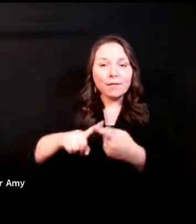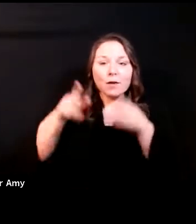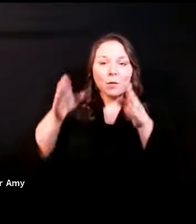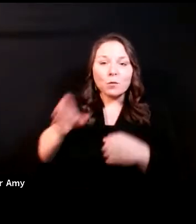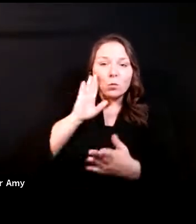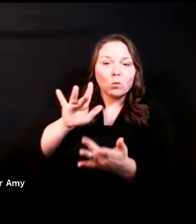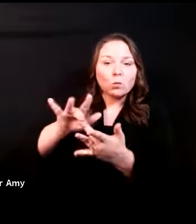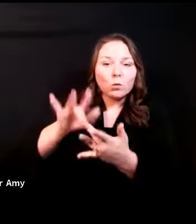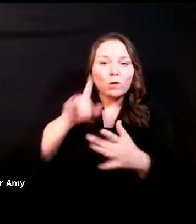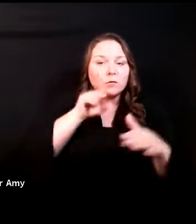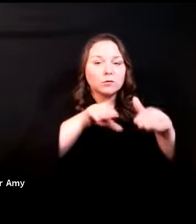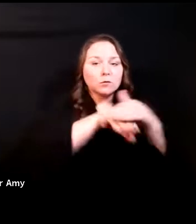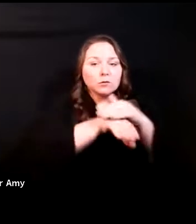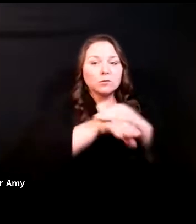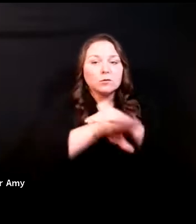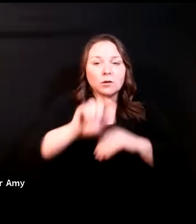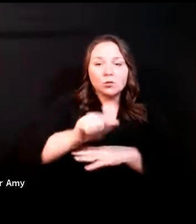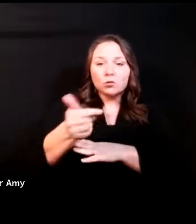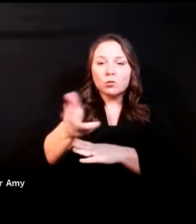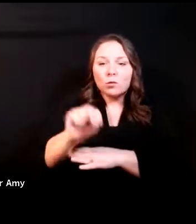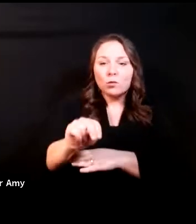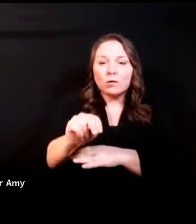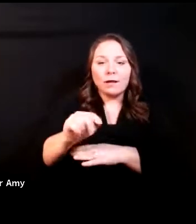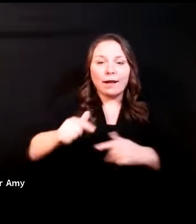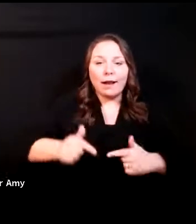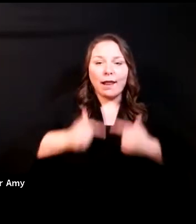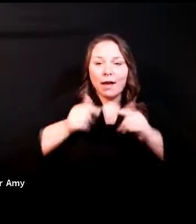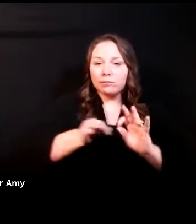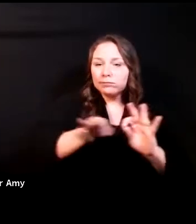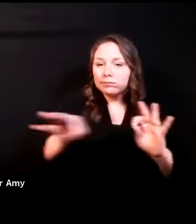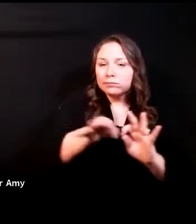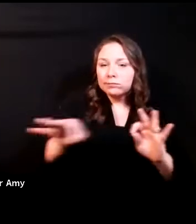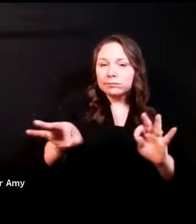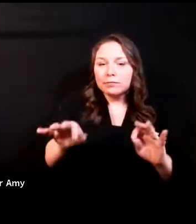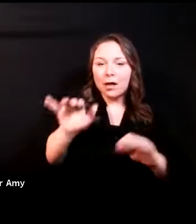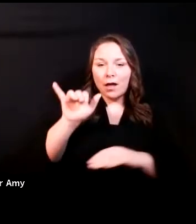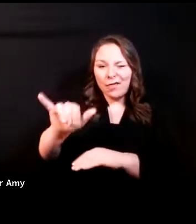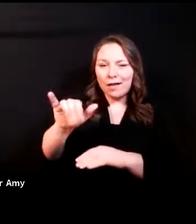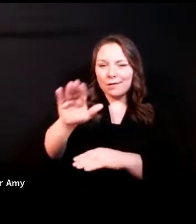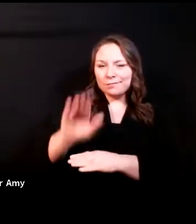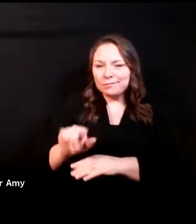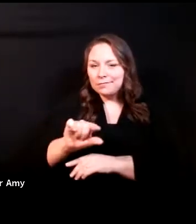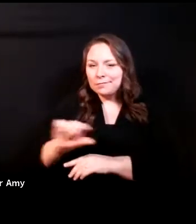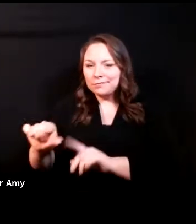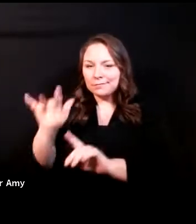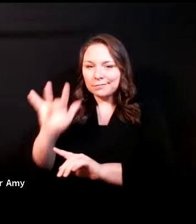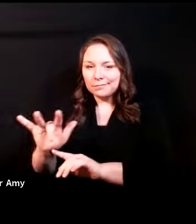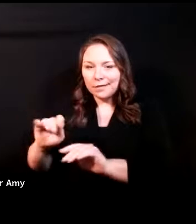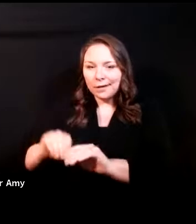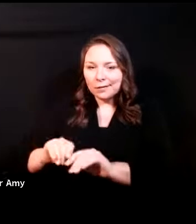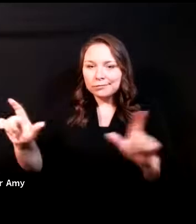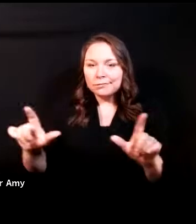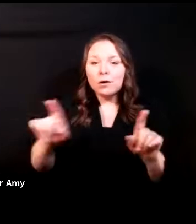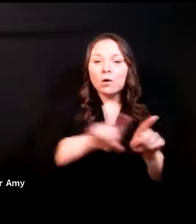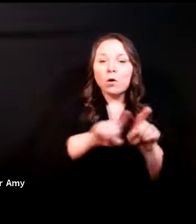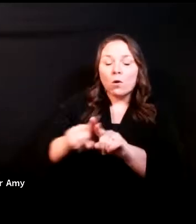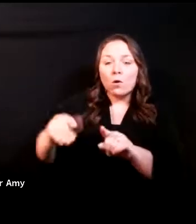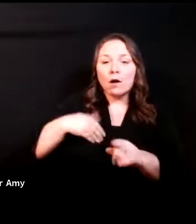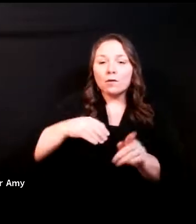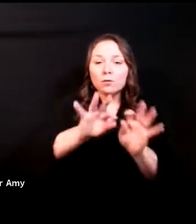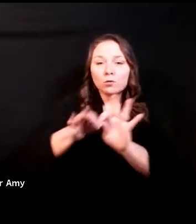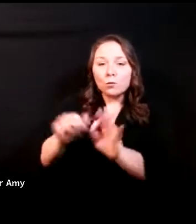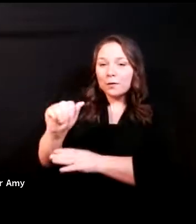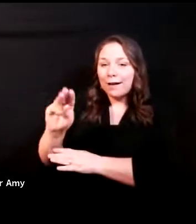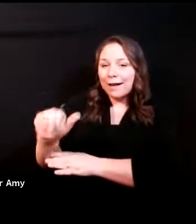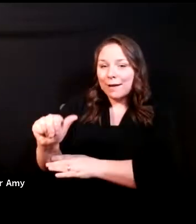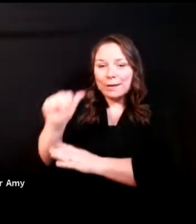For accessibility, you can turn on live transcriptions on the bottom. It's in the bottom right part of your screen. Our ASL interpreter today is